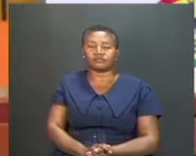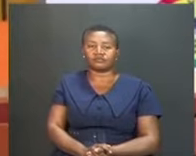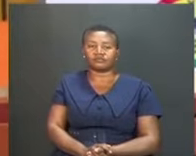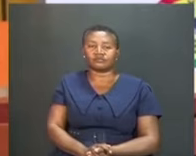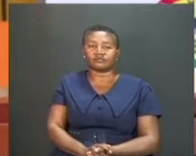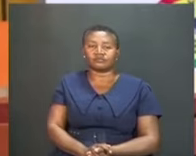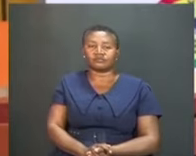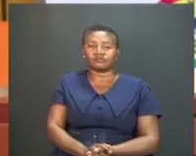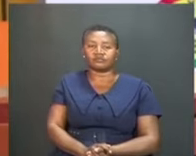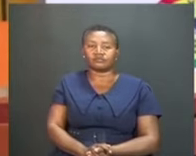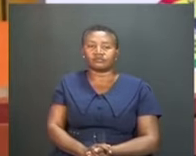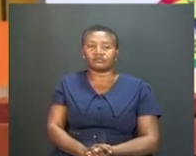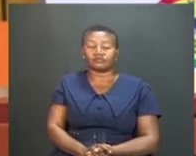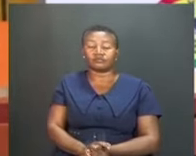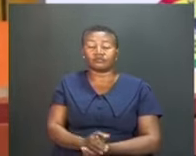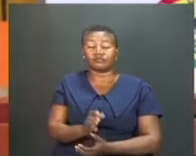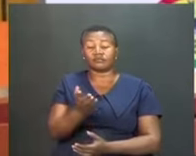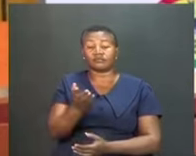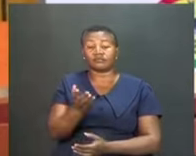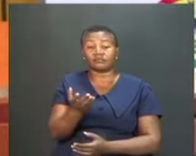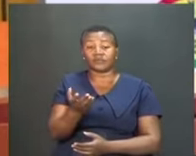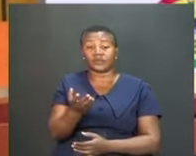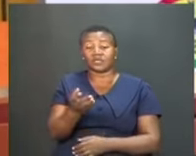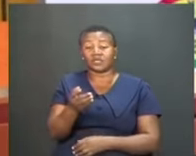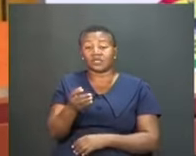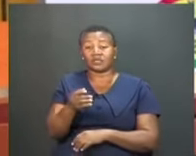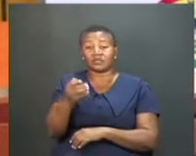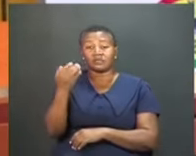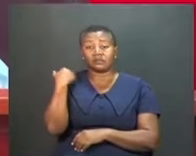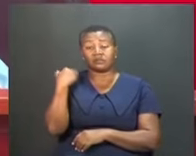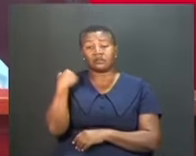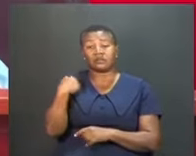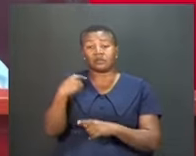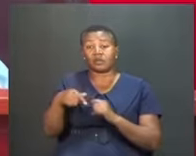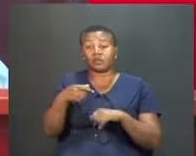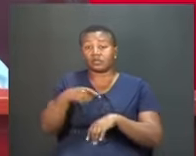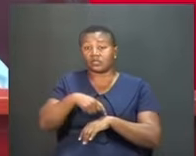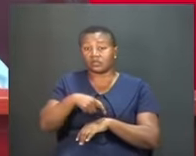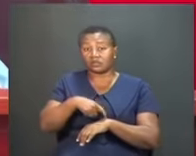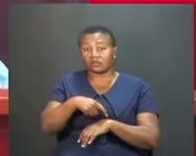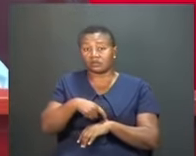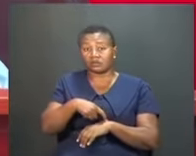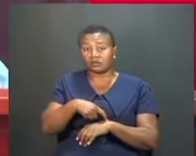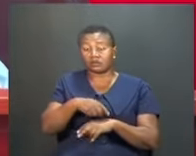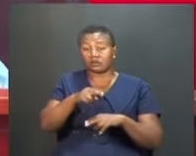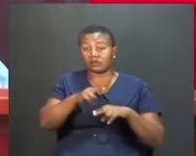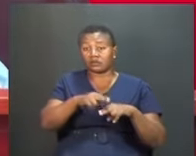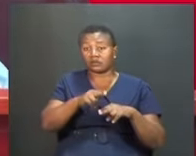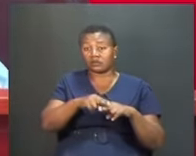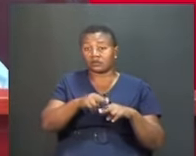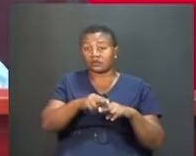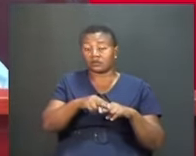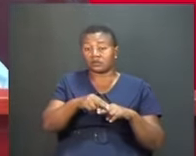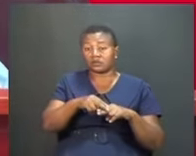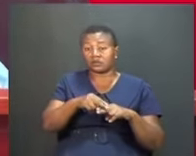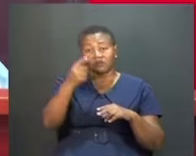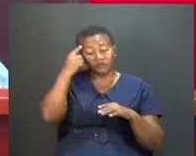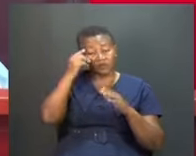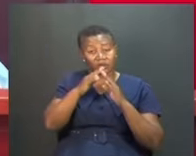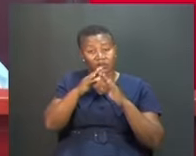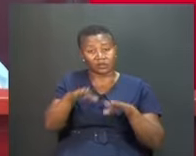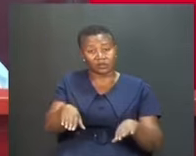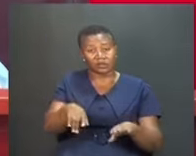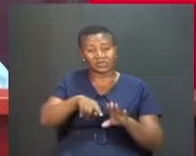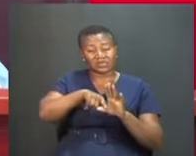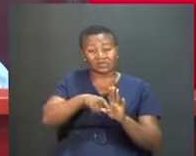Yes, I've just been prompted about the timing. The sitting of the House, as you know, is